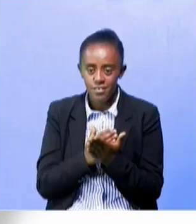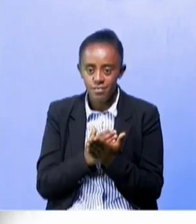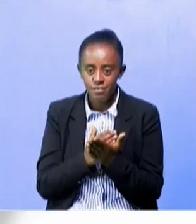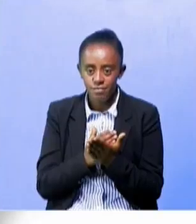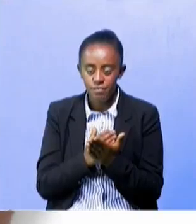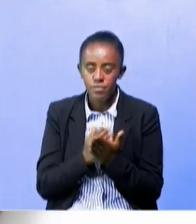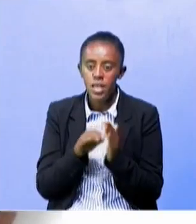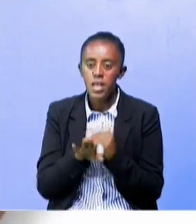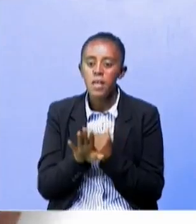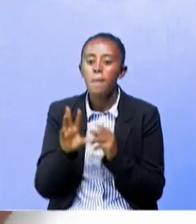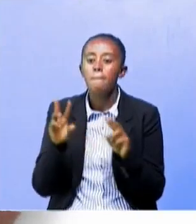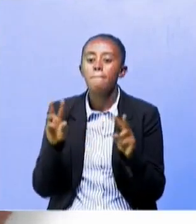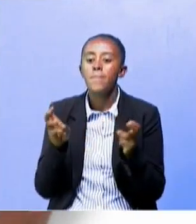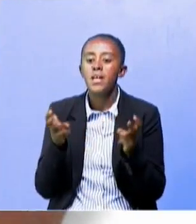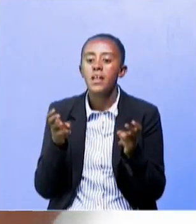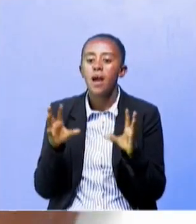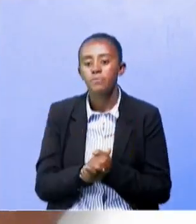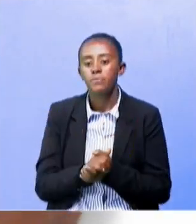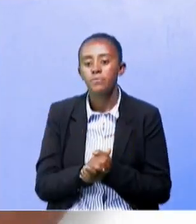in media